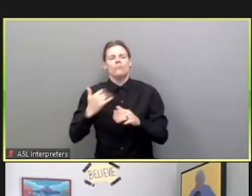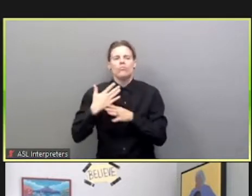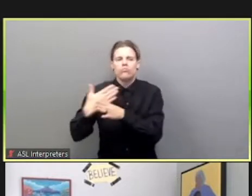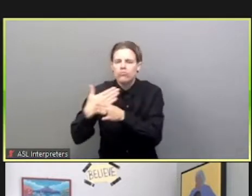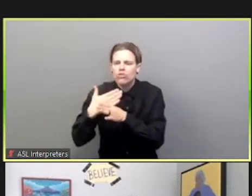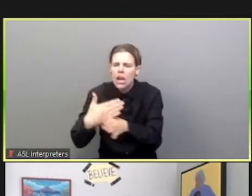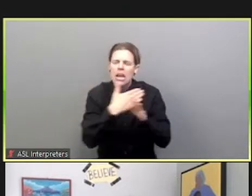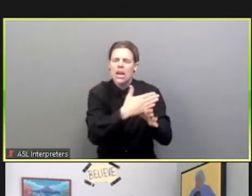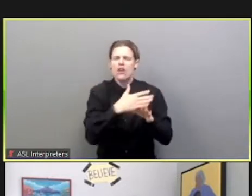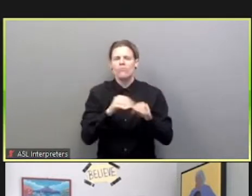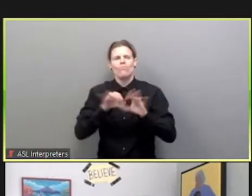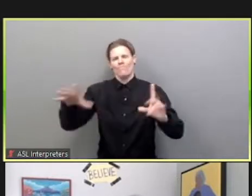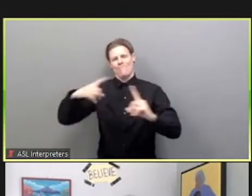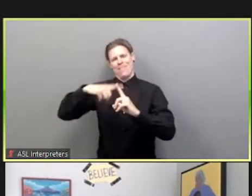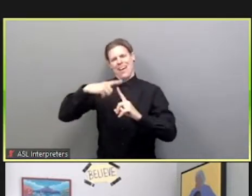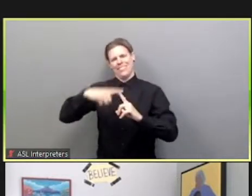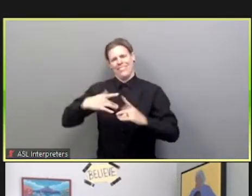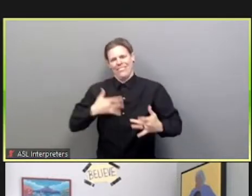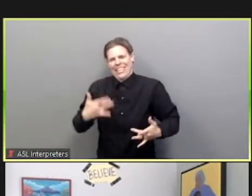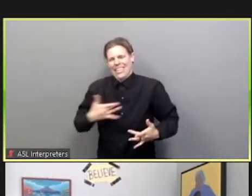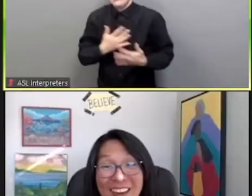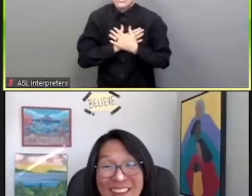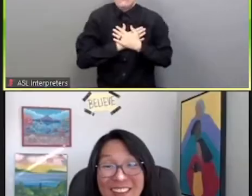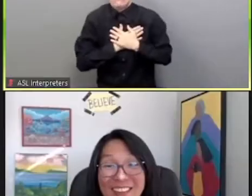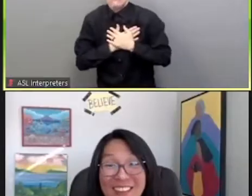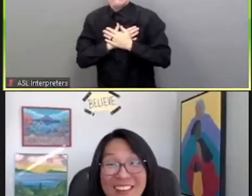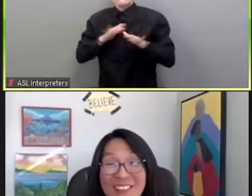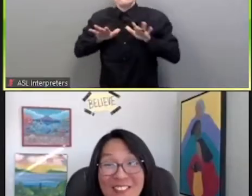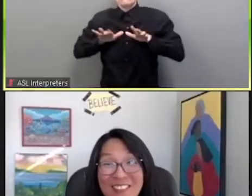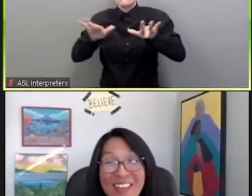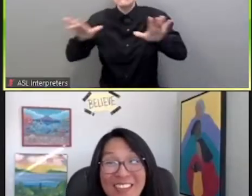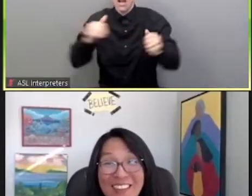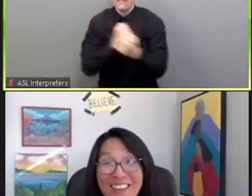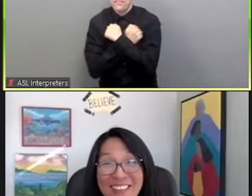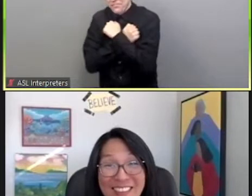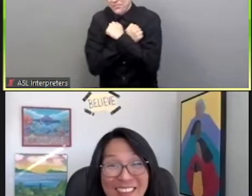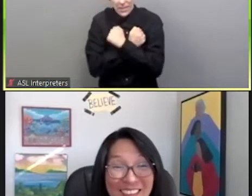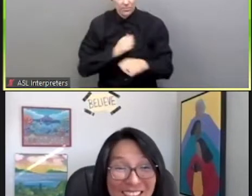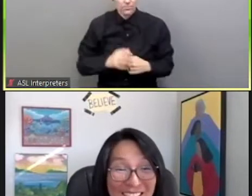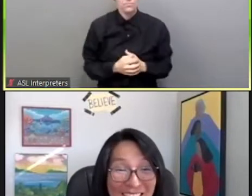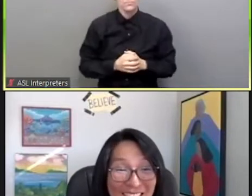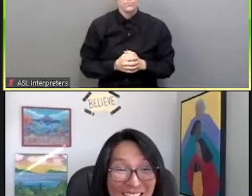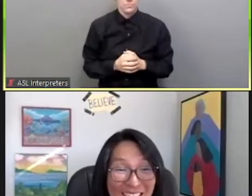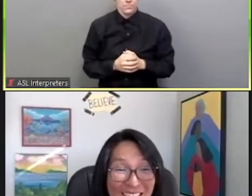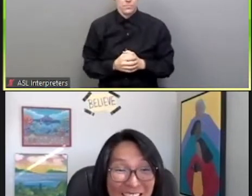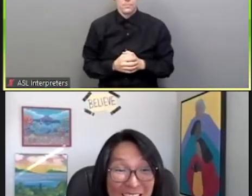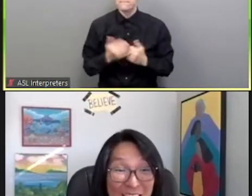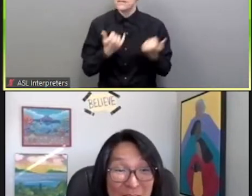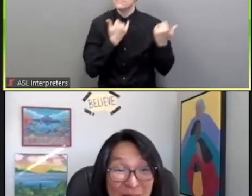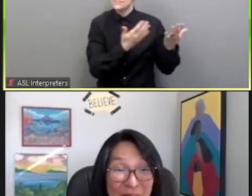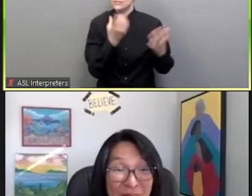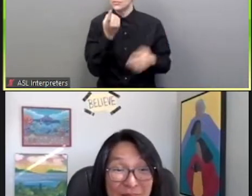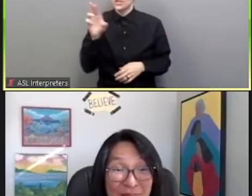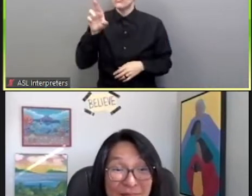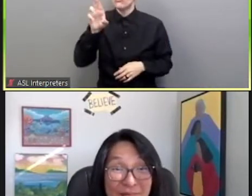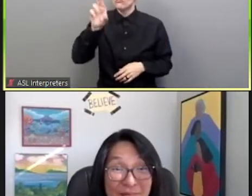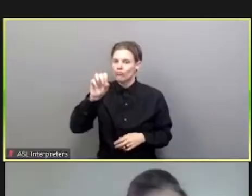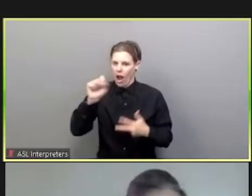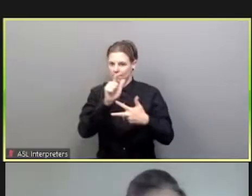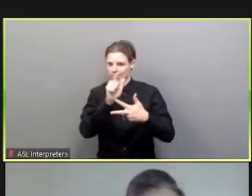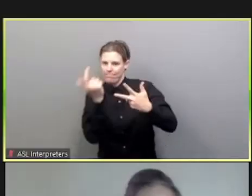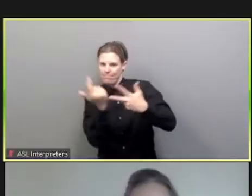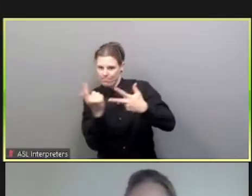Okay, and now I want to turn it over to Dr. Christine Ross. So thank you, Christine. Sure. Thank you so